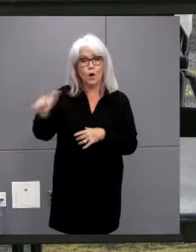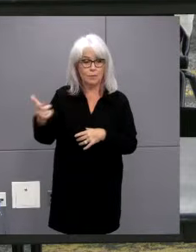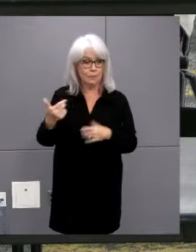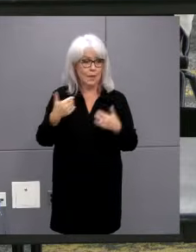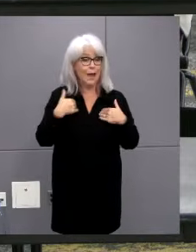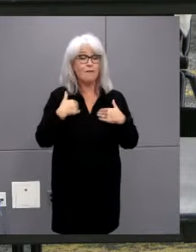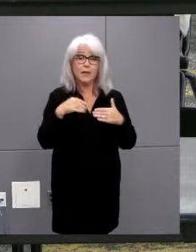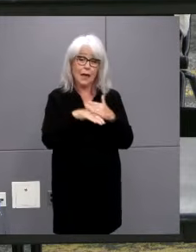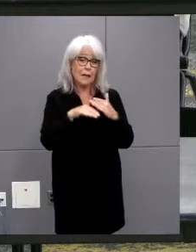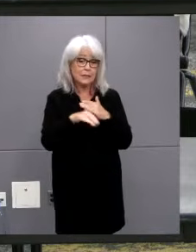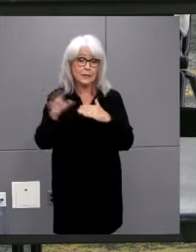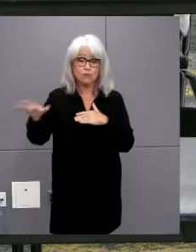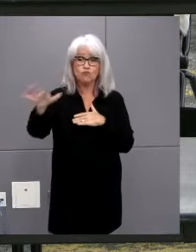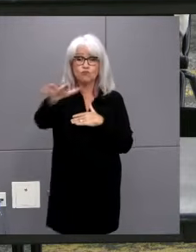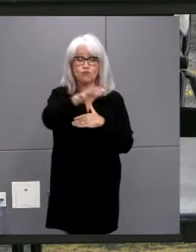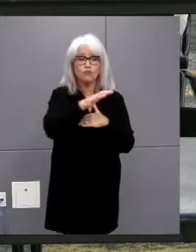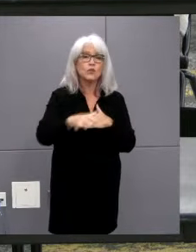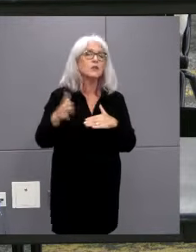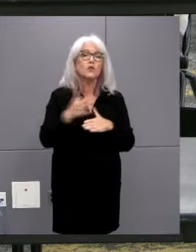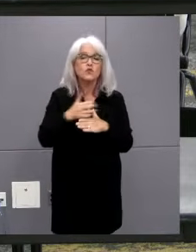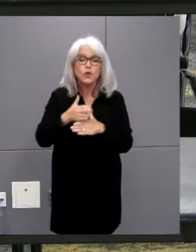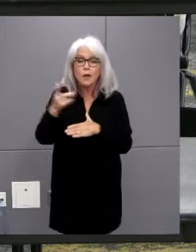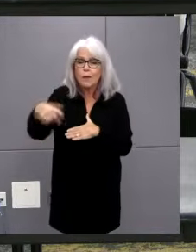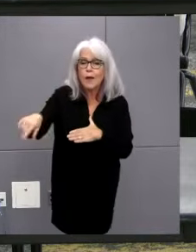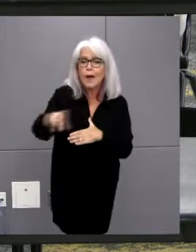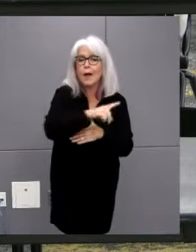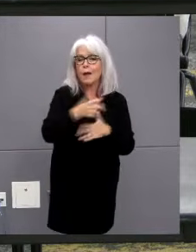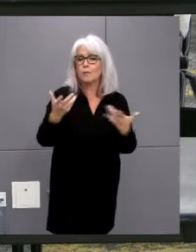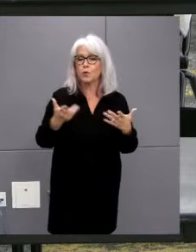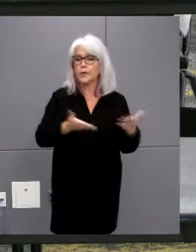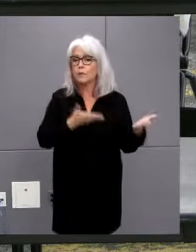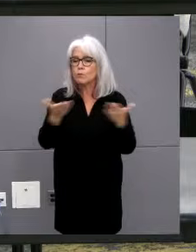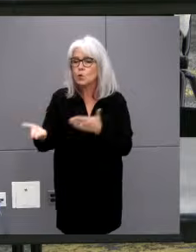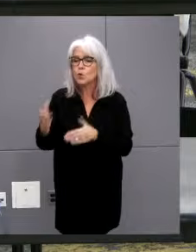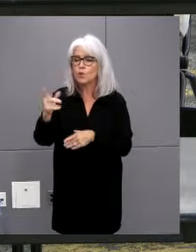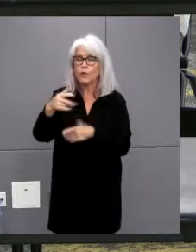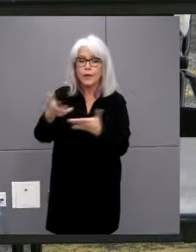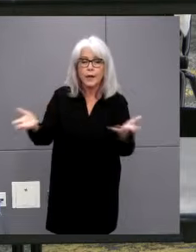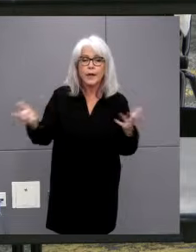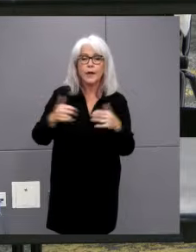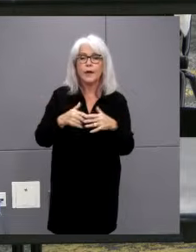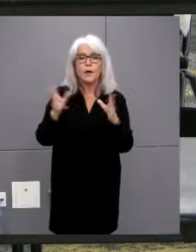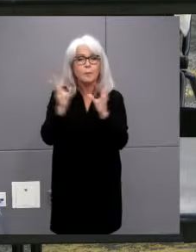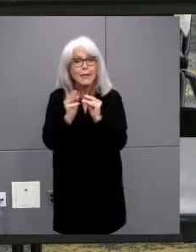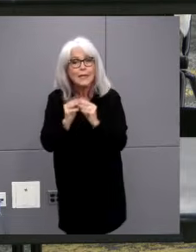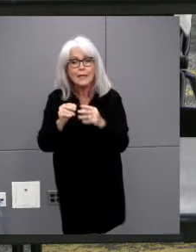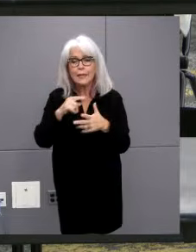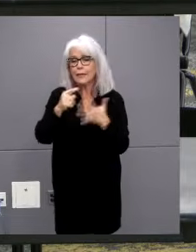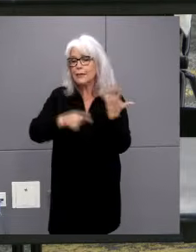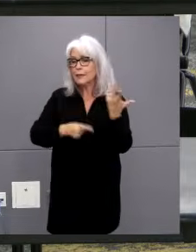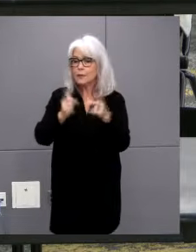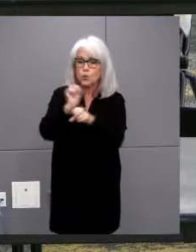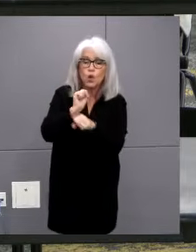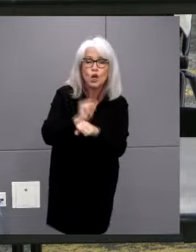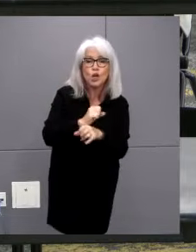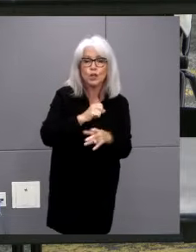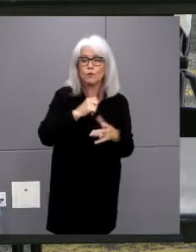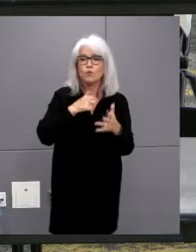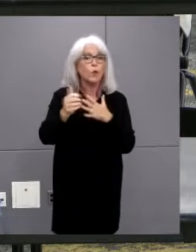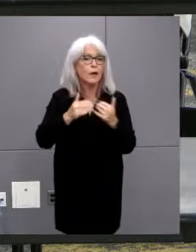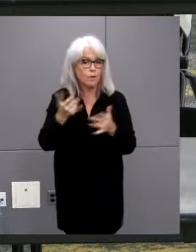having access to them, we could share them, we could take all of our items to them, we could go and have meetings back there, we could do work, we could,